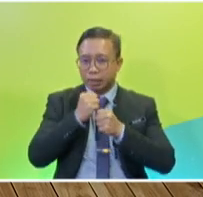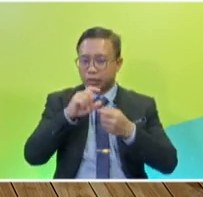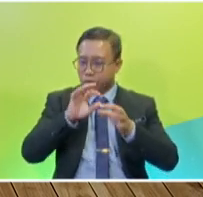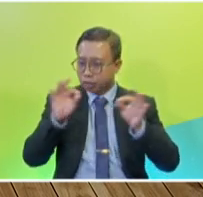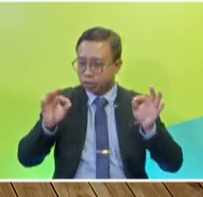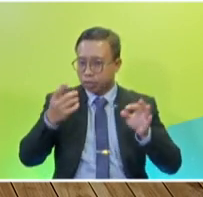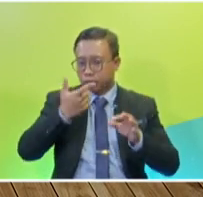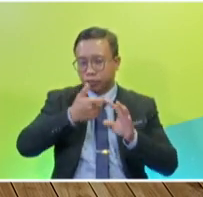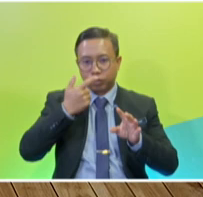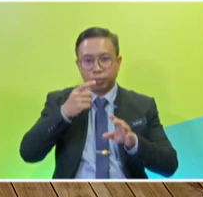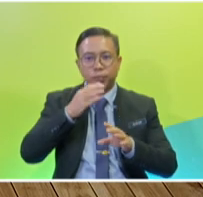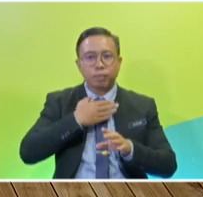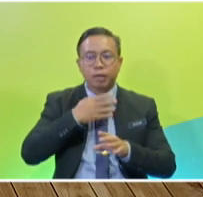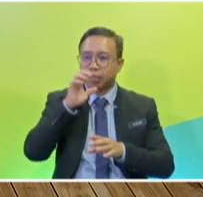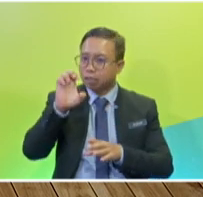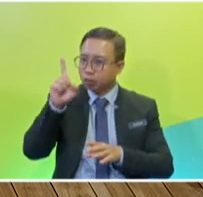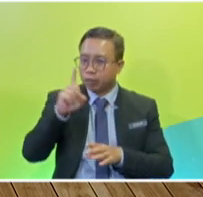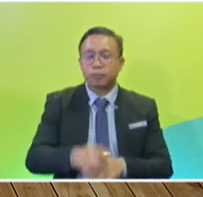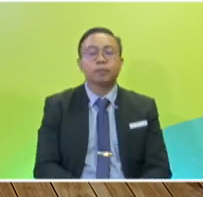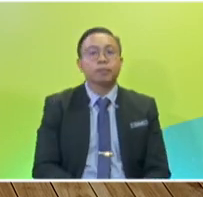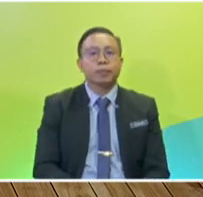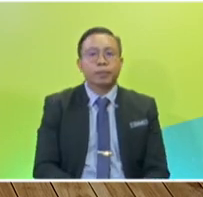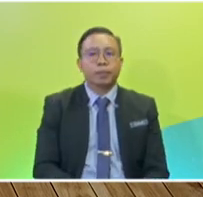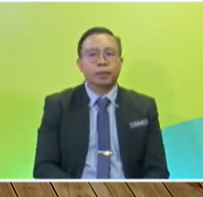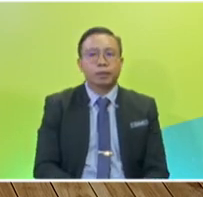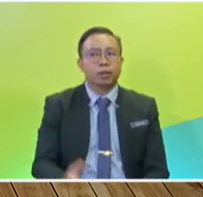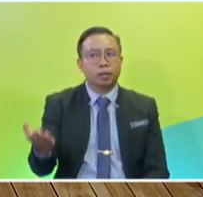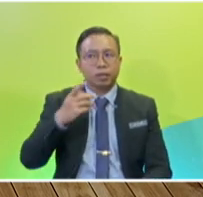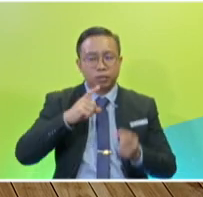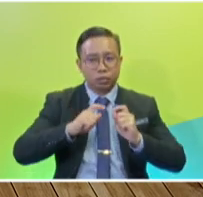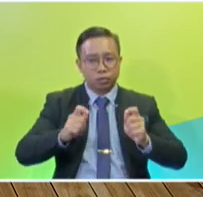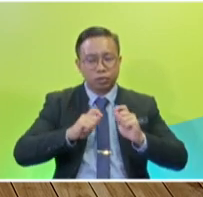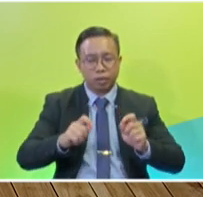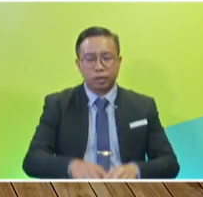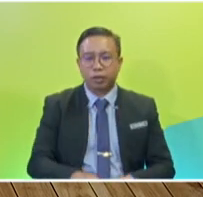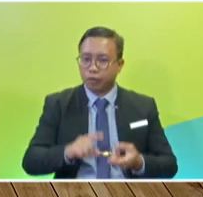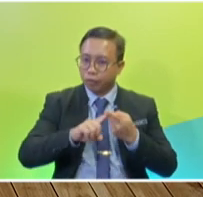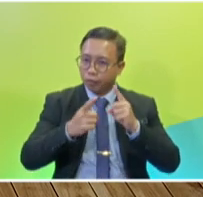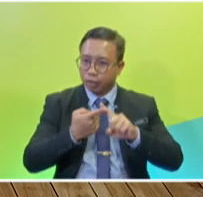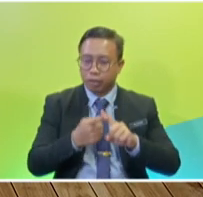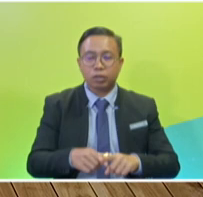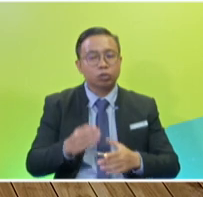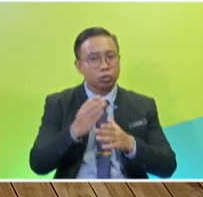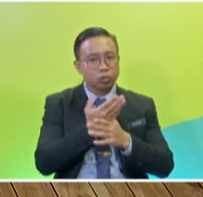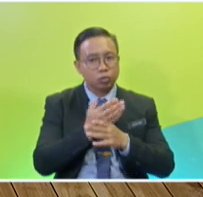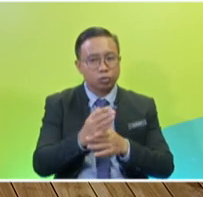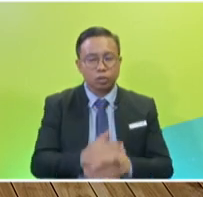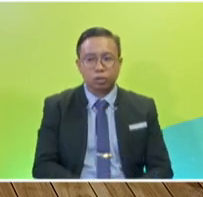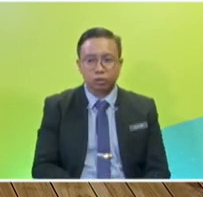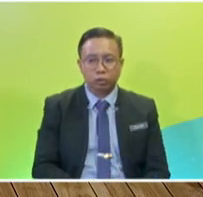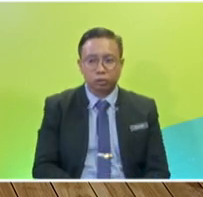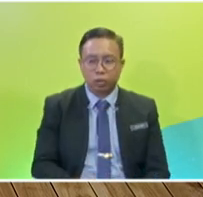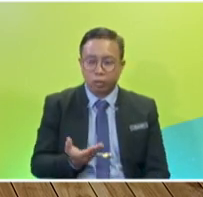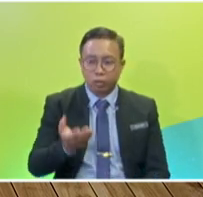my E1. Okay, now let us try and get our friends here to share us